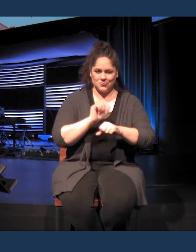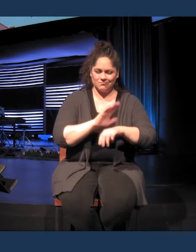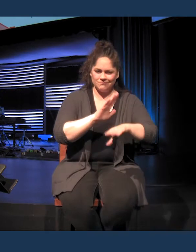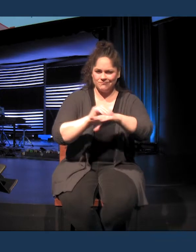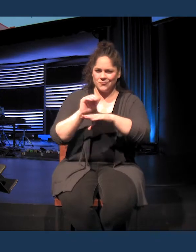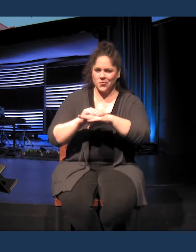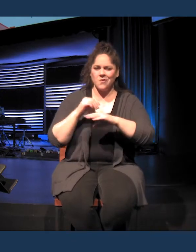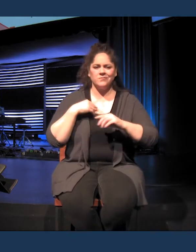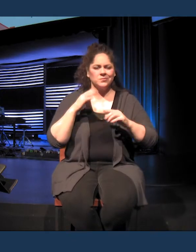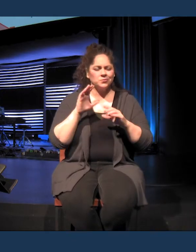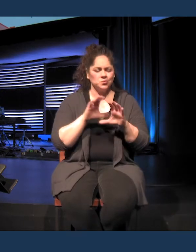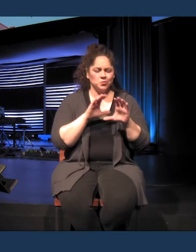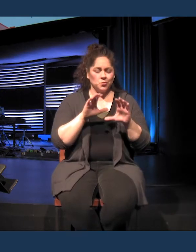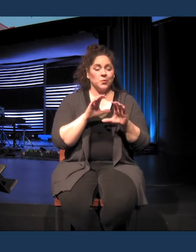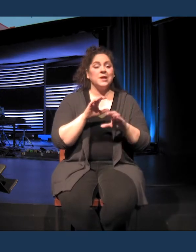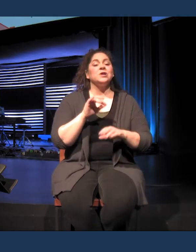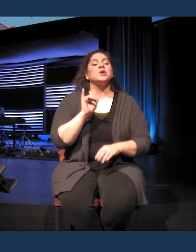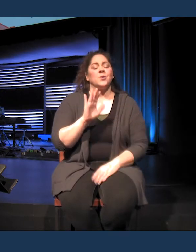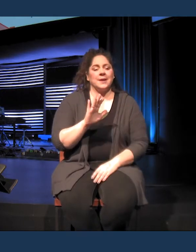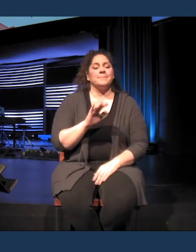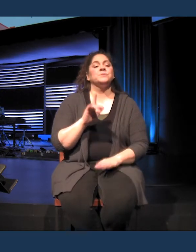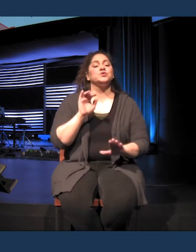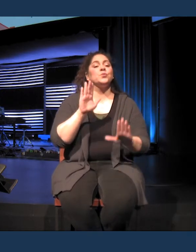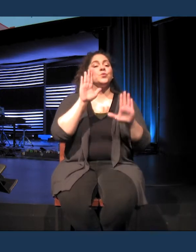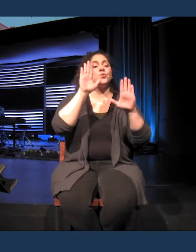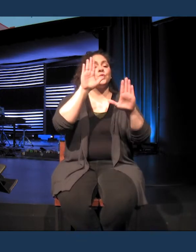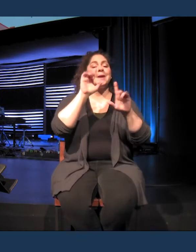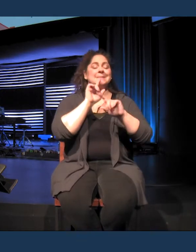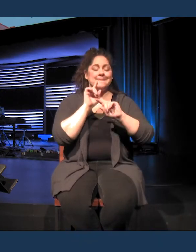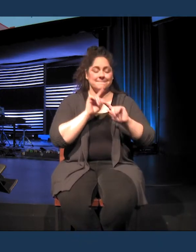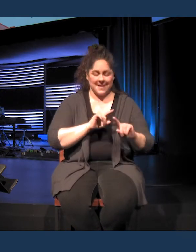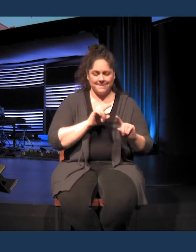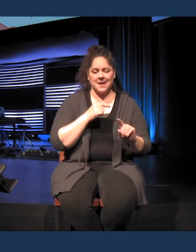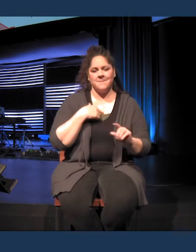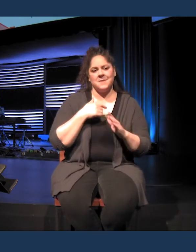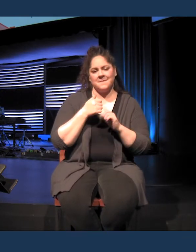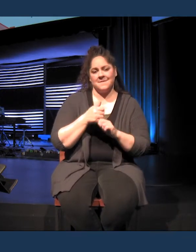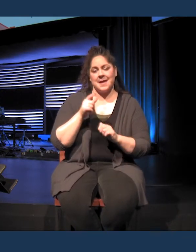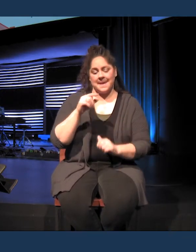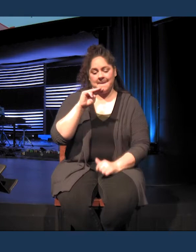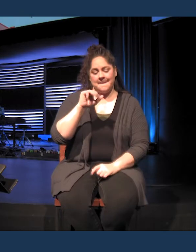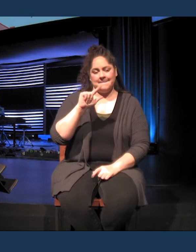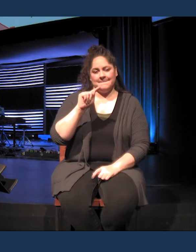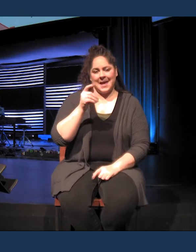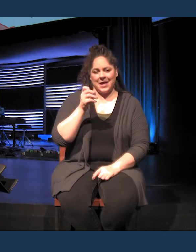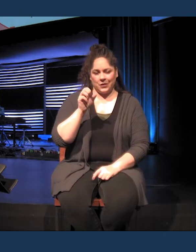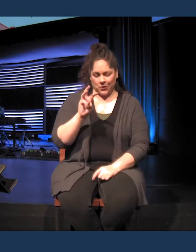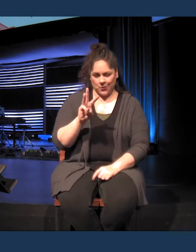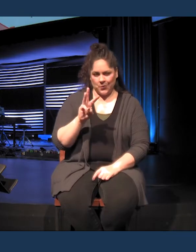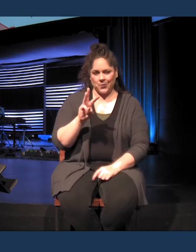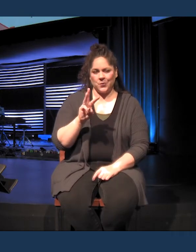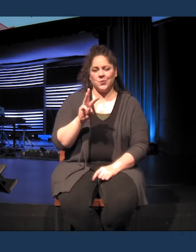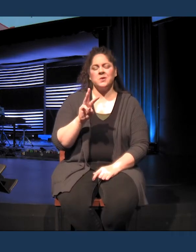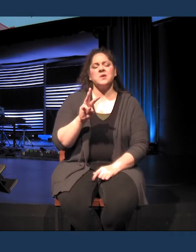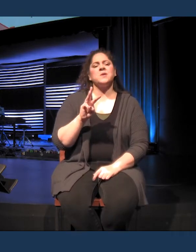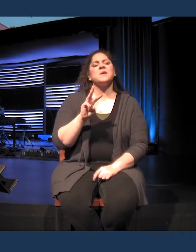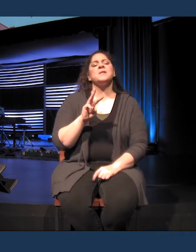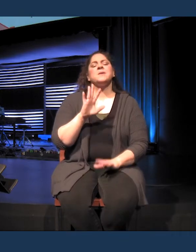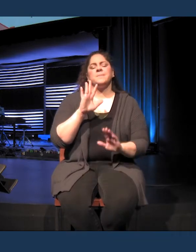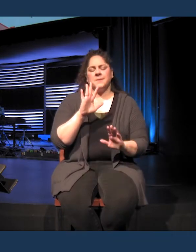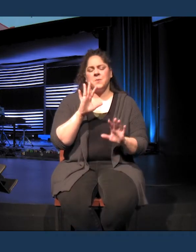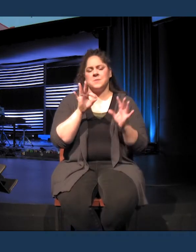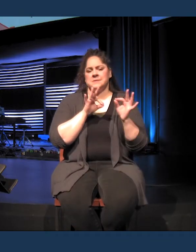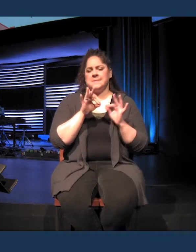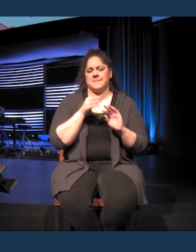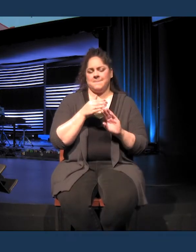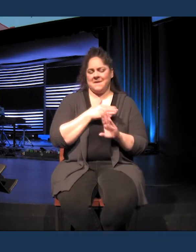today. So let's start with the great commandment. I'm gonna go to a passage of scripture in the Gospel of Matthew. And let me just give you a little bit of context